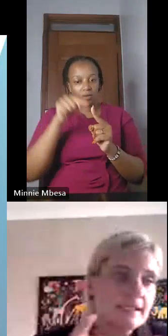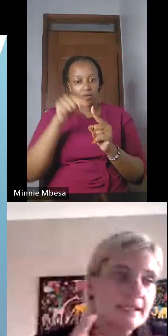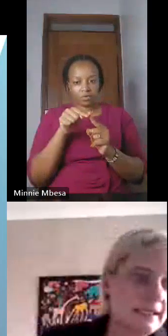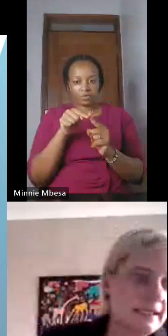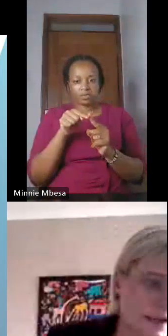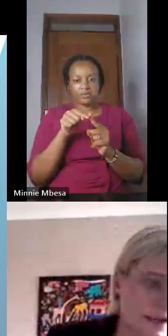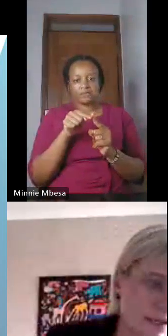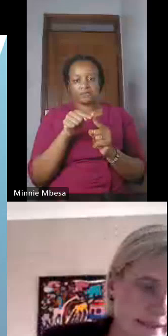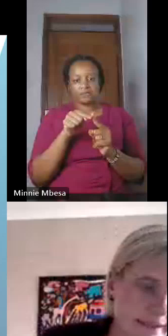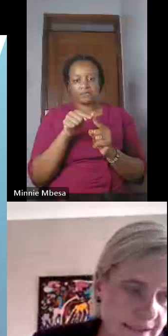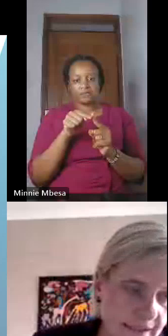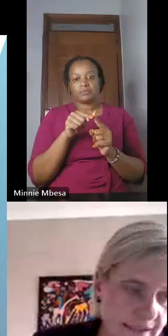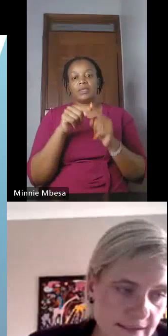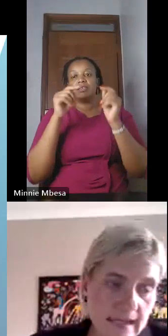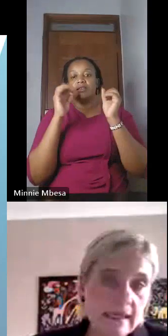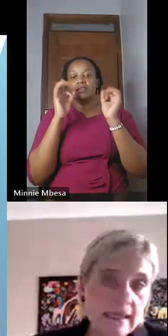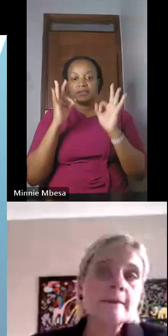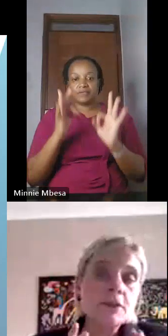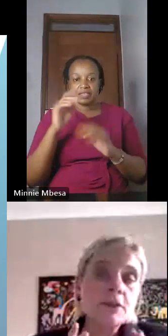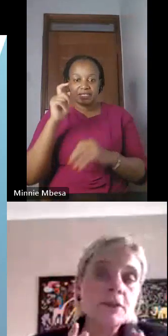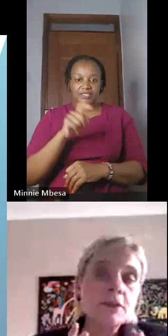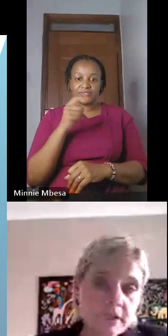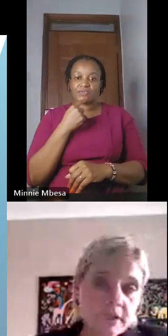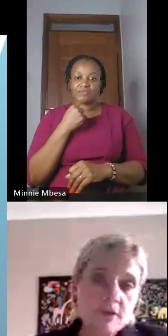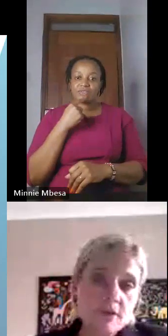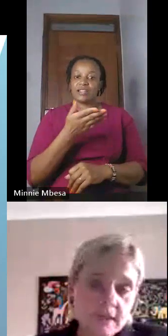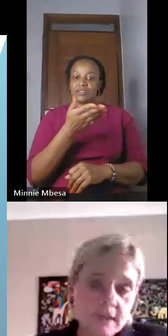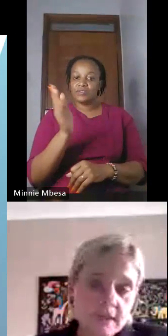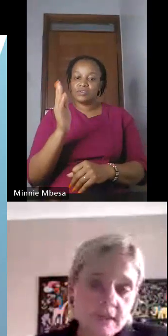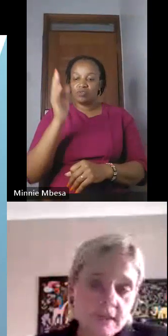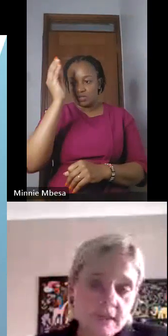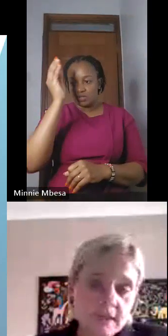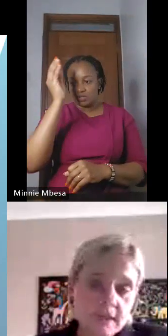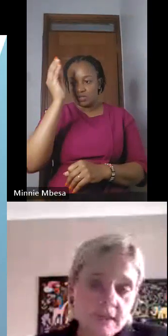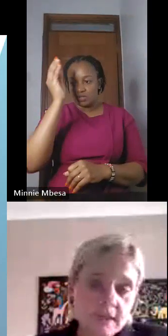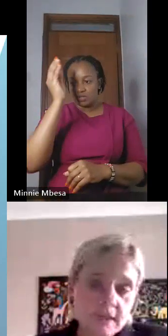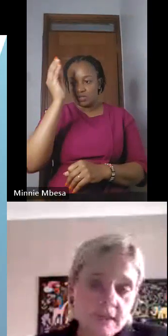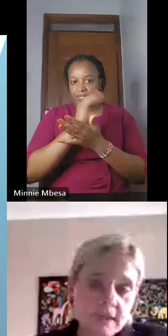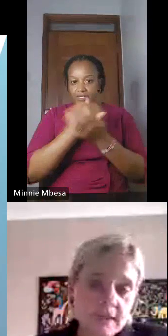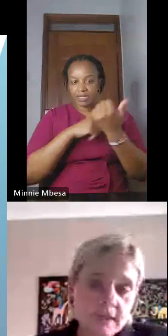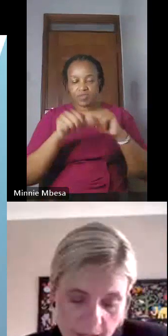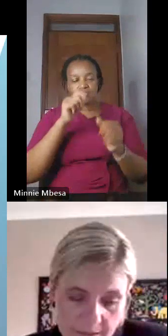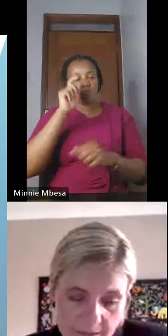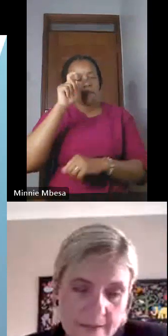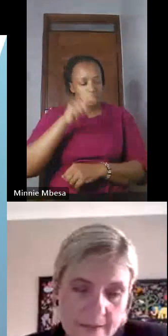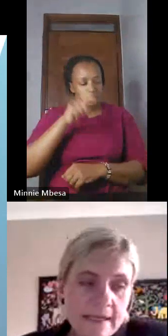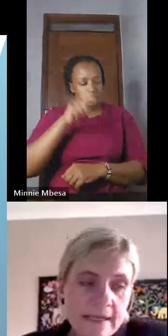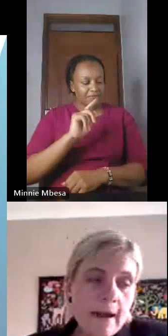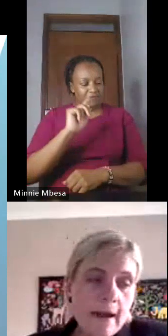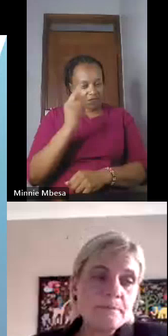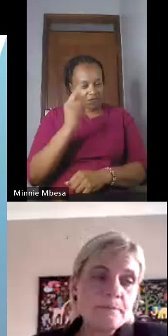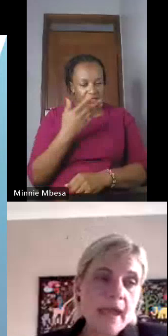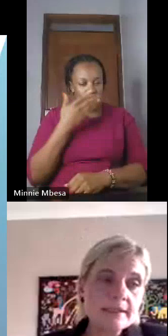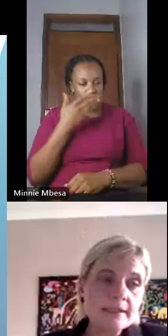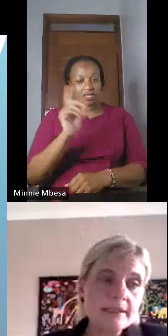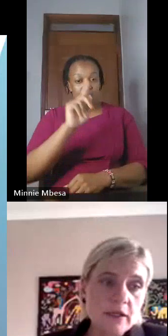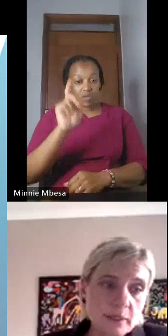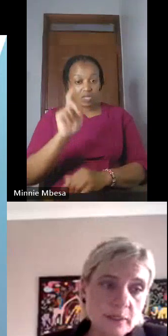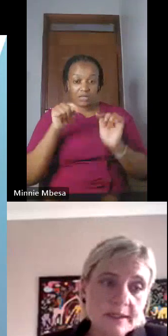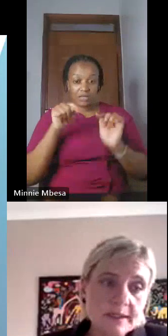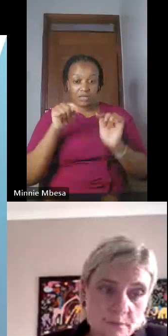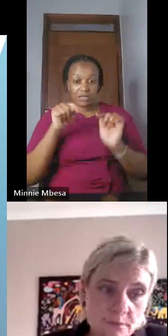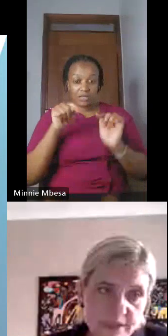or study the environmental sciences, like, you need to answer these questions for yourself, right?